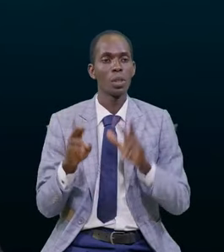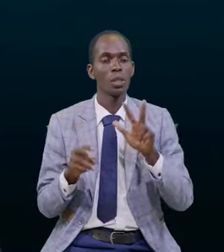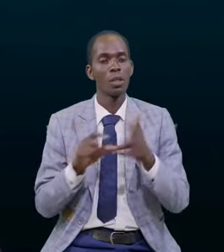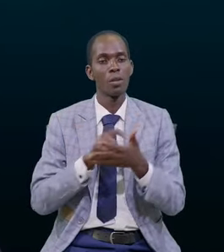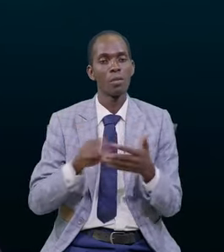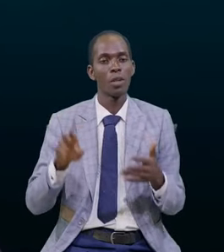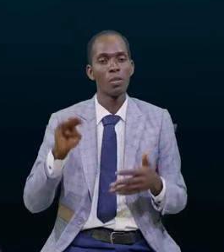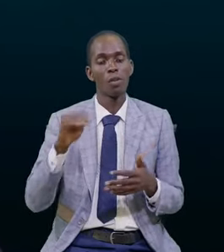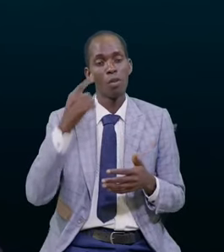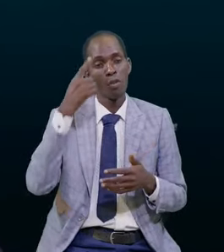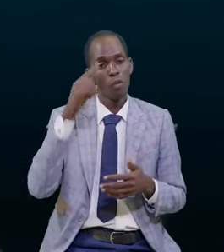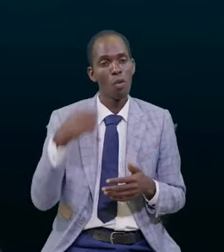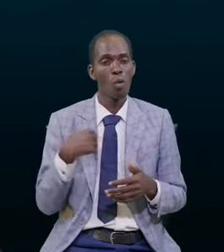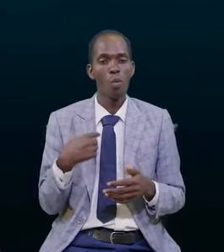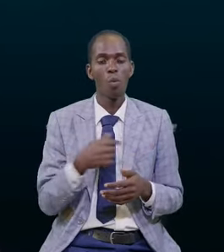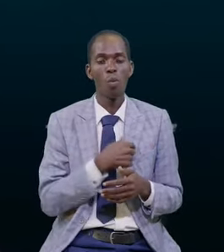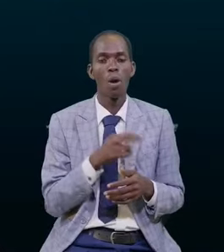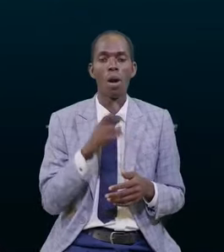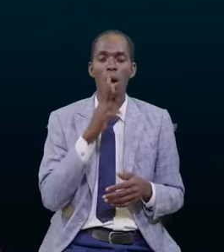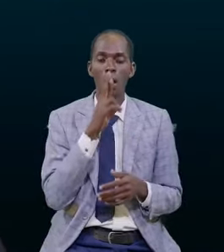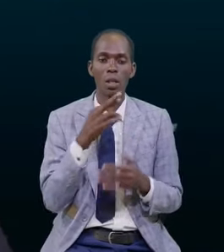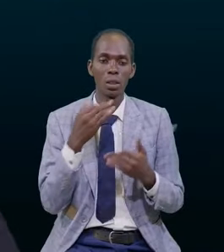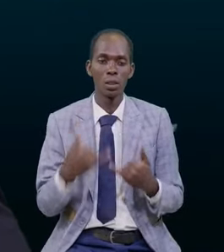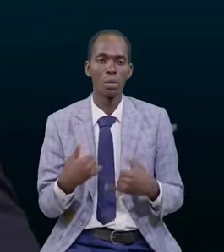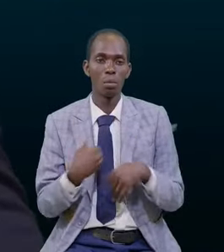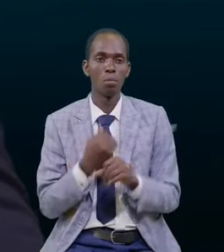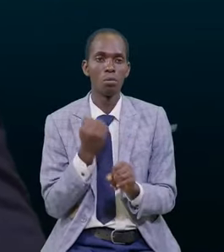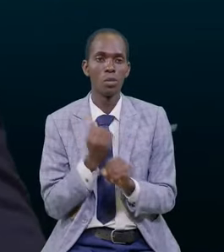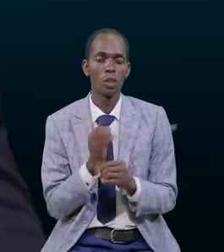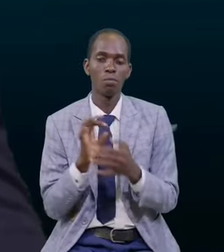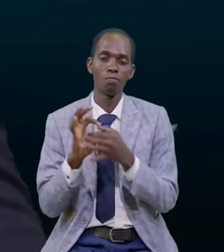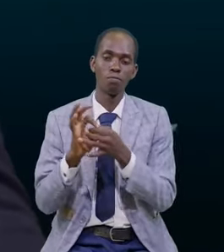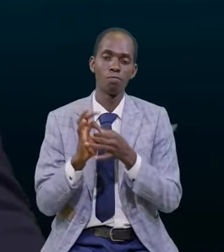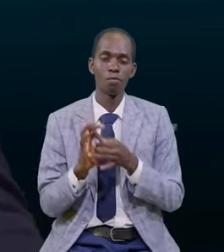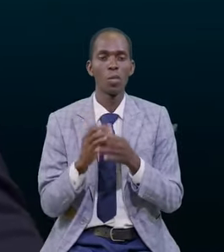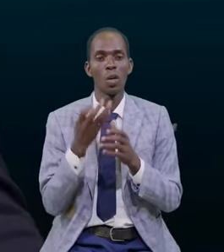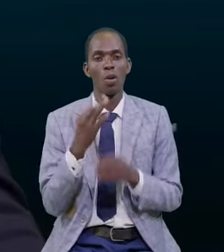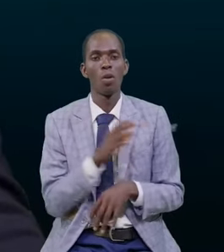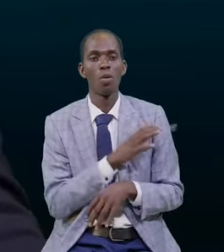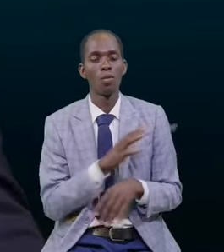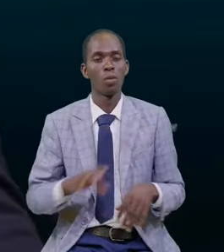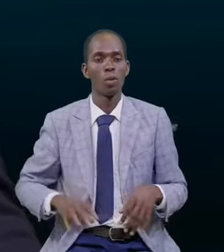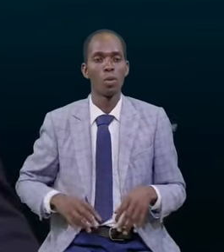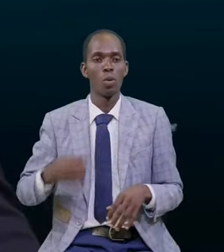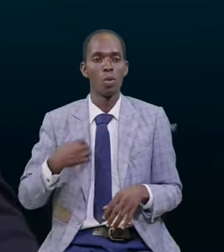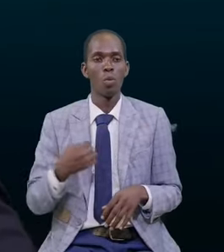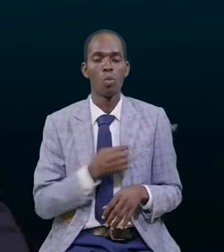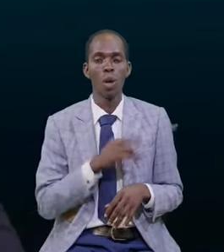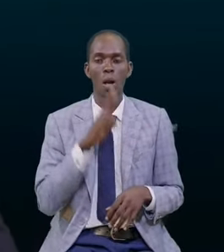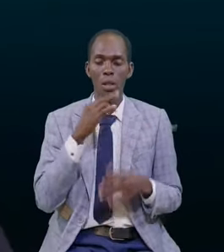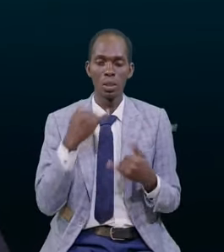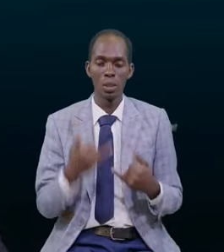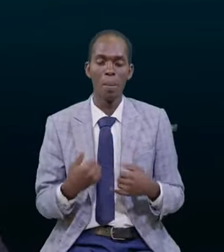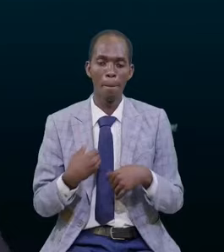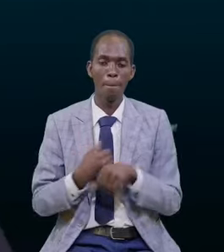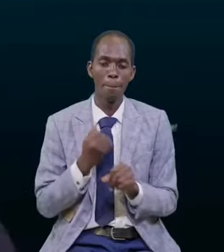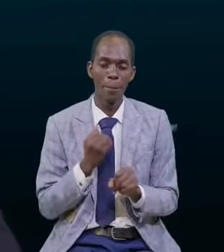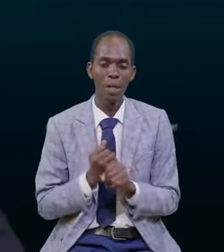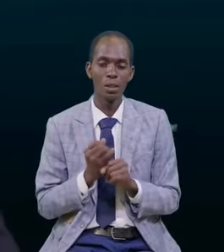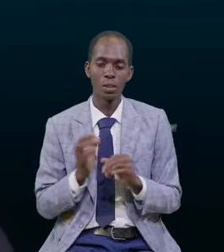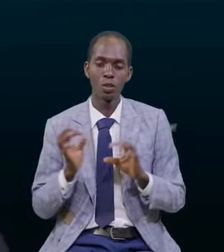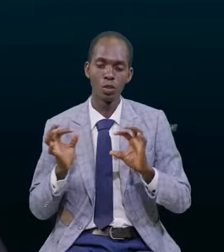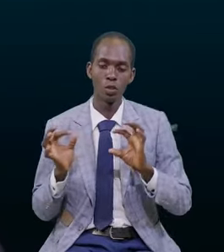are made partakers of Christ we are made sharers we are going to share of